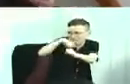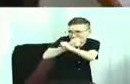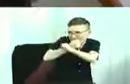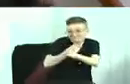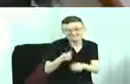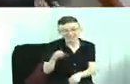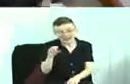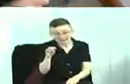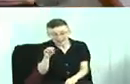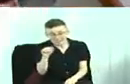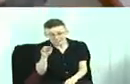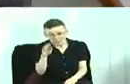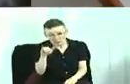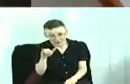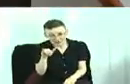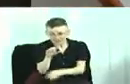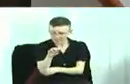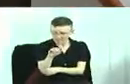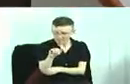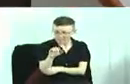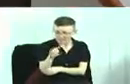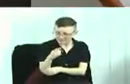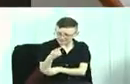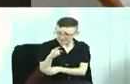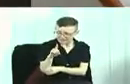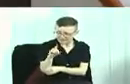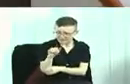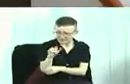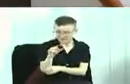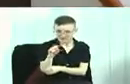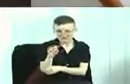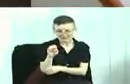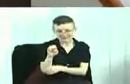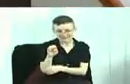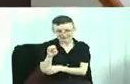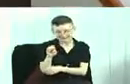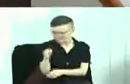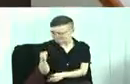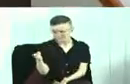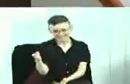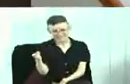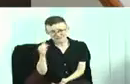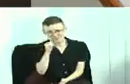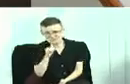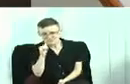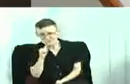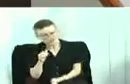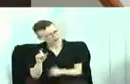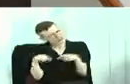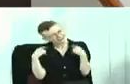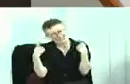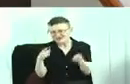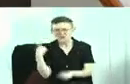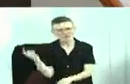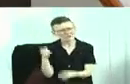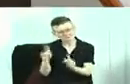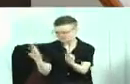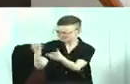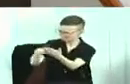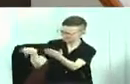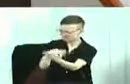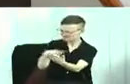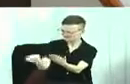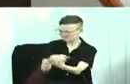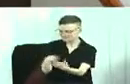Mary, Mary Magdalene, Mary who throughout history has been painted in a negative light. She's the